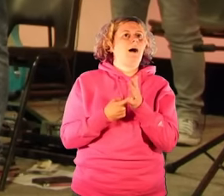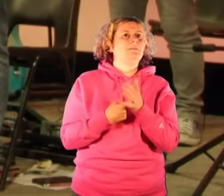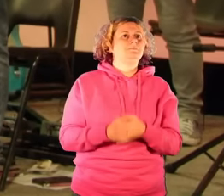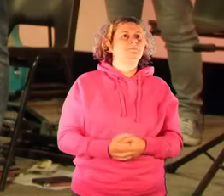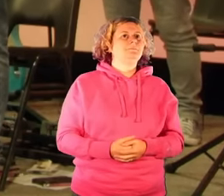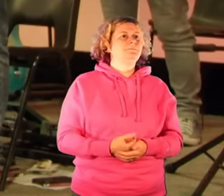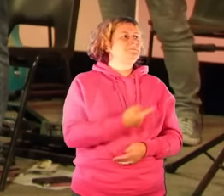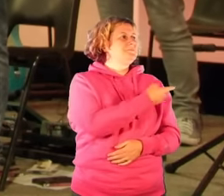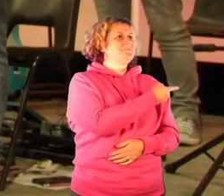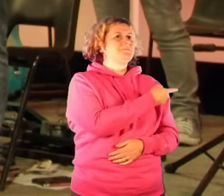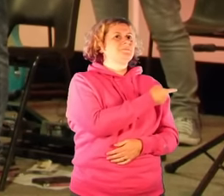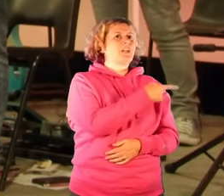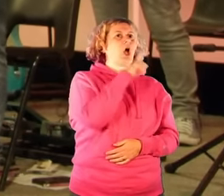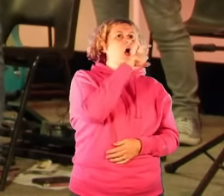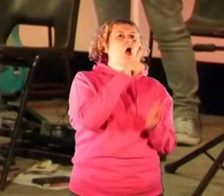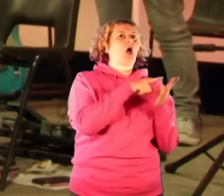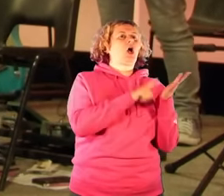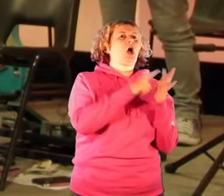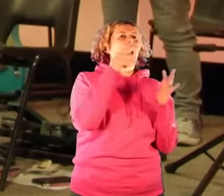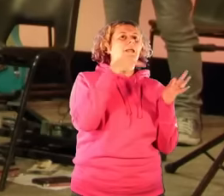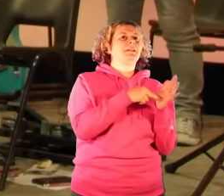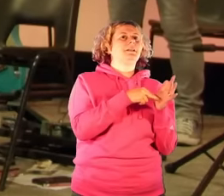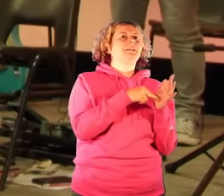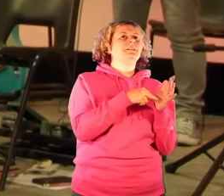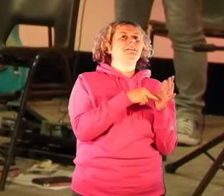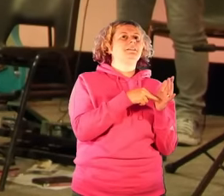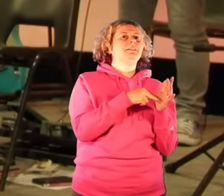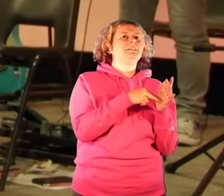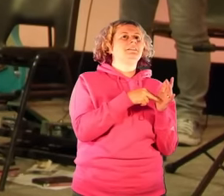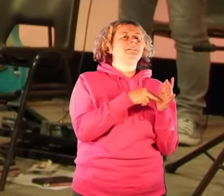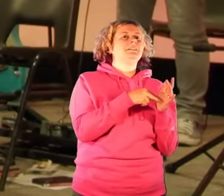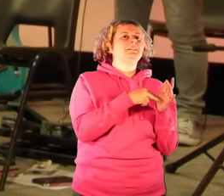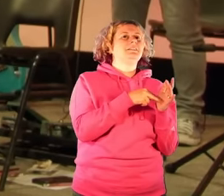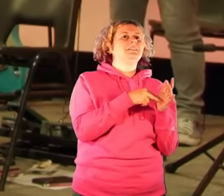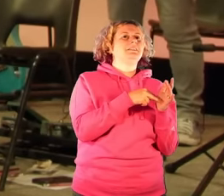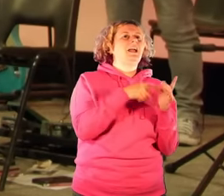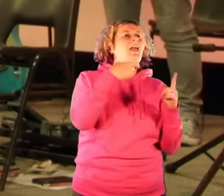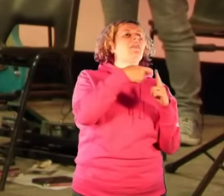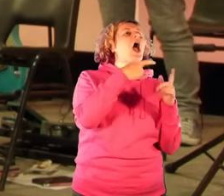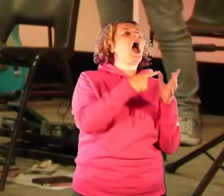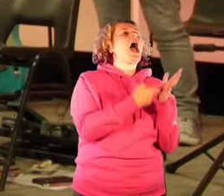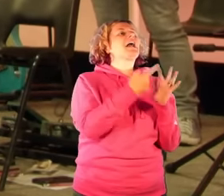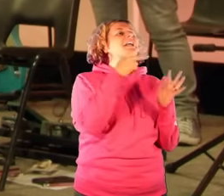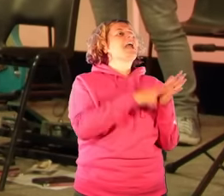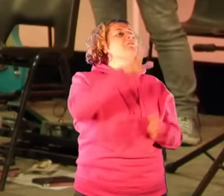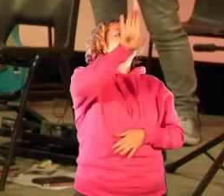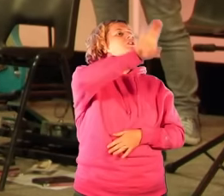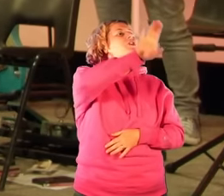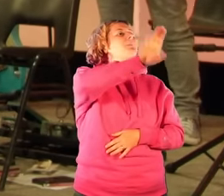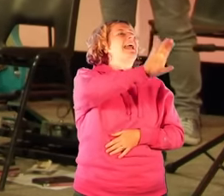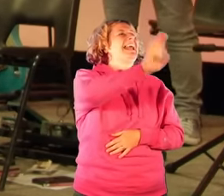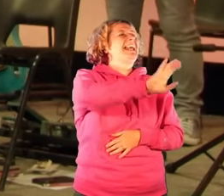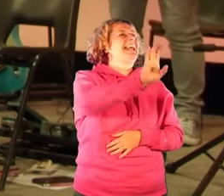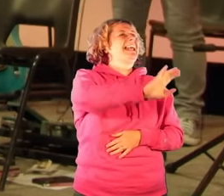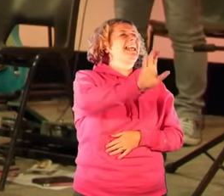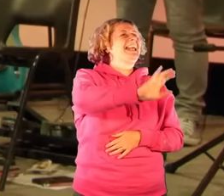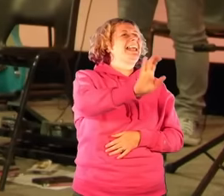Colin! It's Colin. Yeah, where is it, Colin? It's the Karen Chippy. This is product placement, everyone.